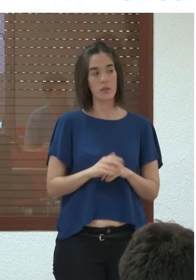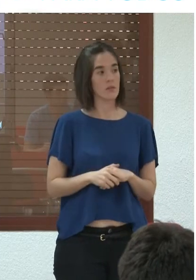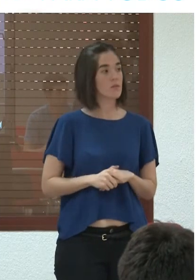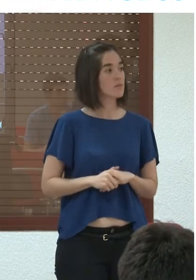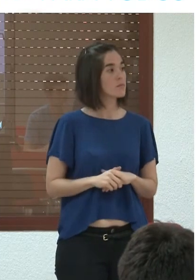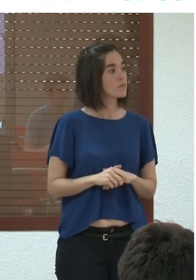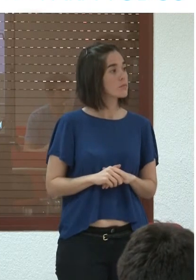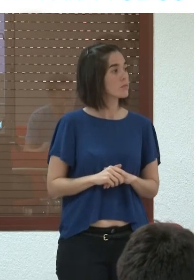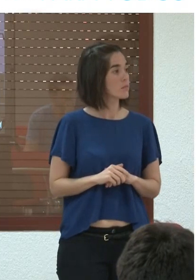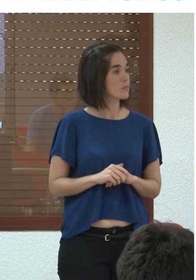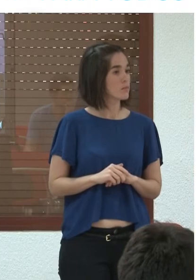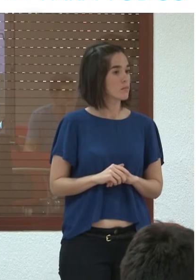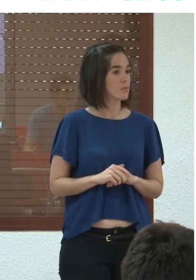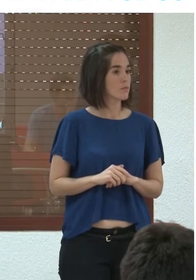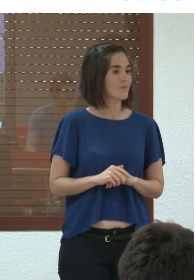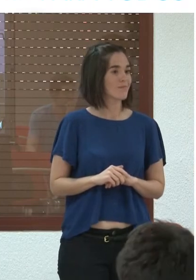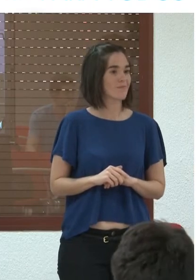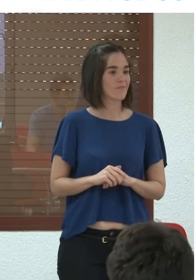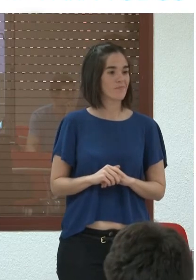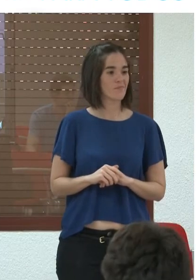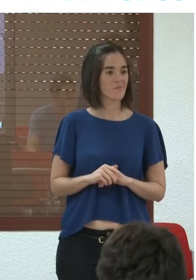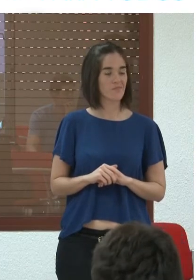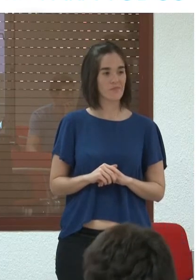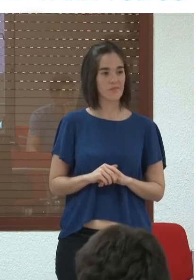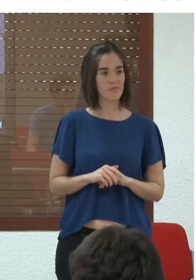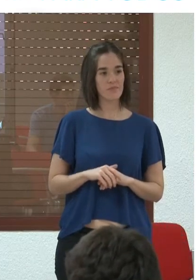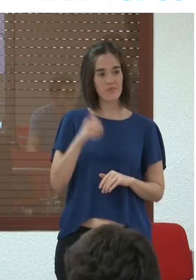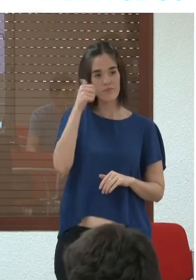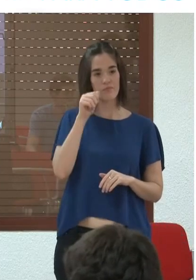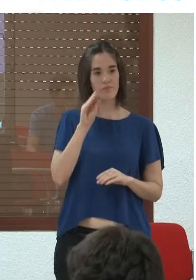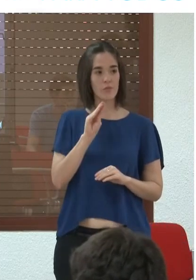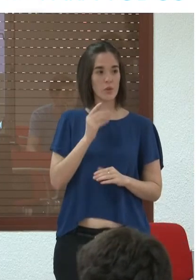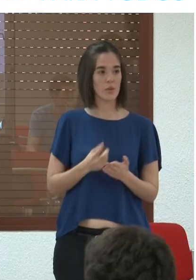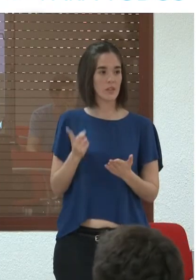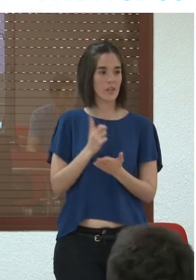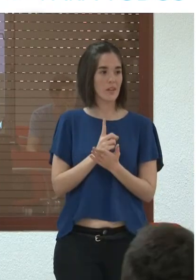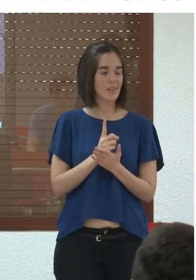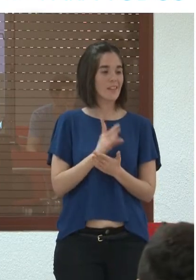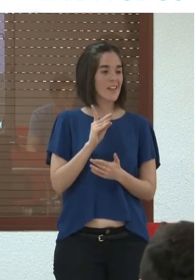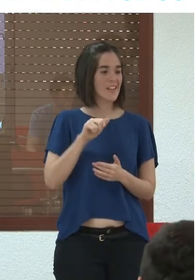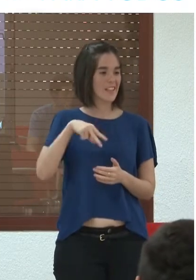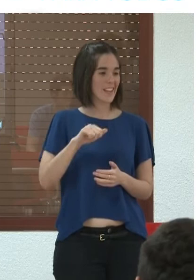created the robot. The reason we did it was for rehabilitation purposes.